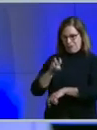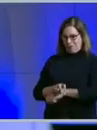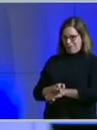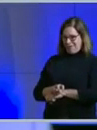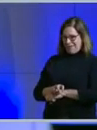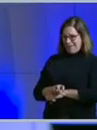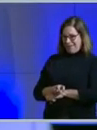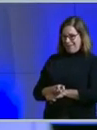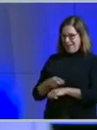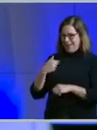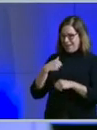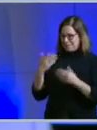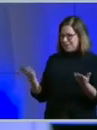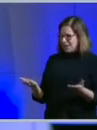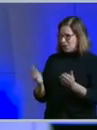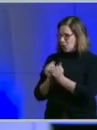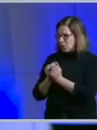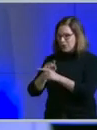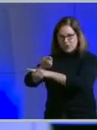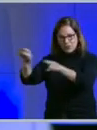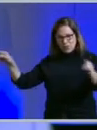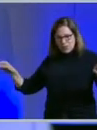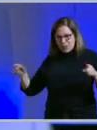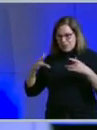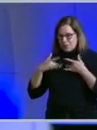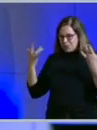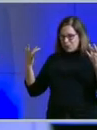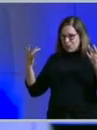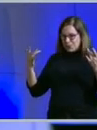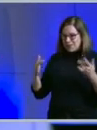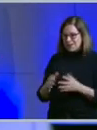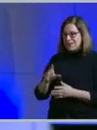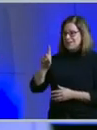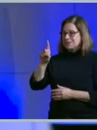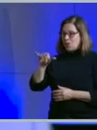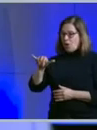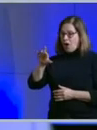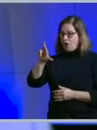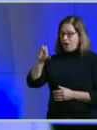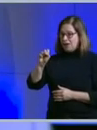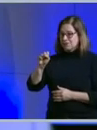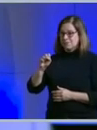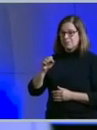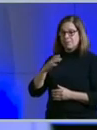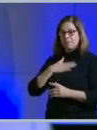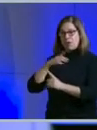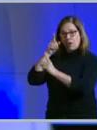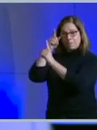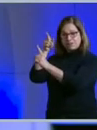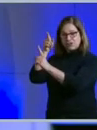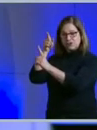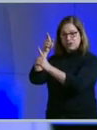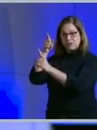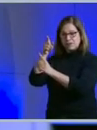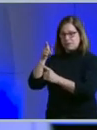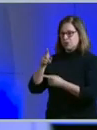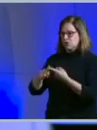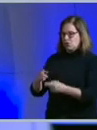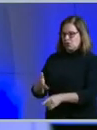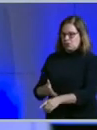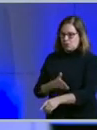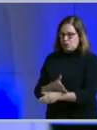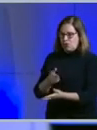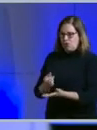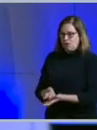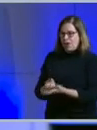audience. Yes, you know, at DYRS, it's our mission to rehabilitate and to prevent young people from further delinquent